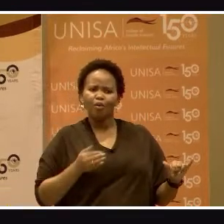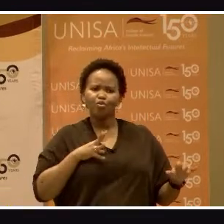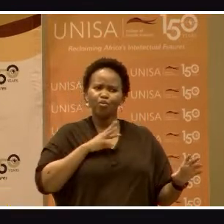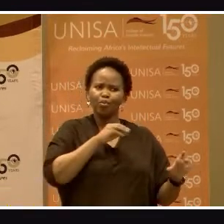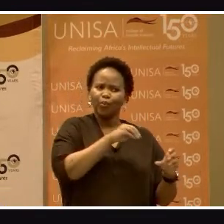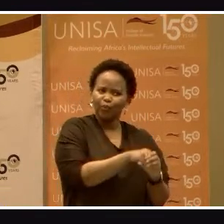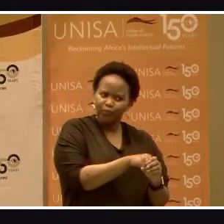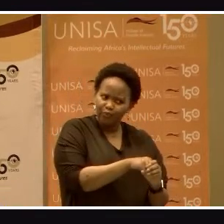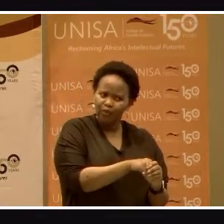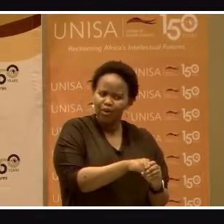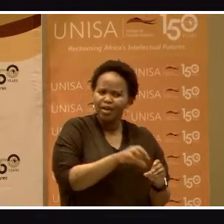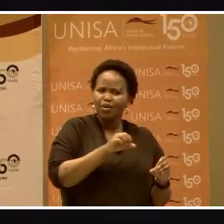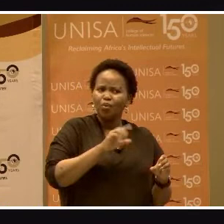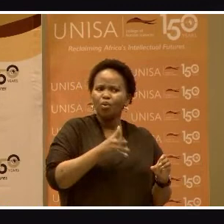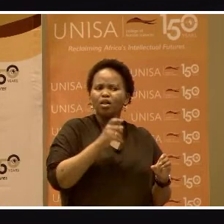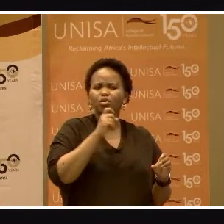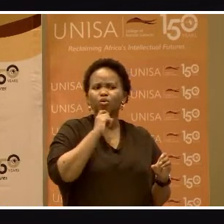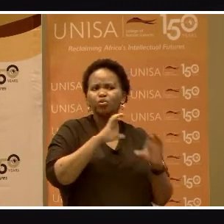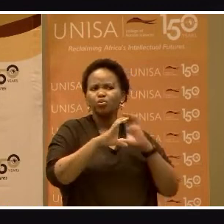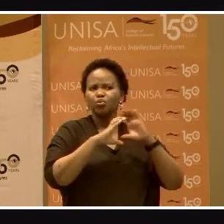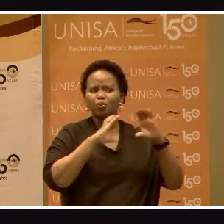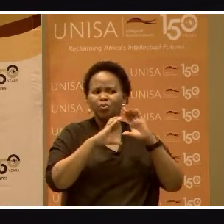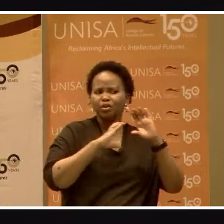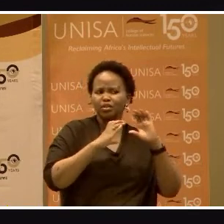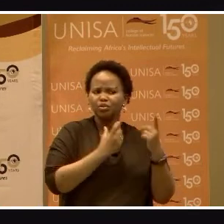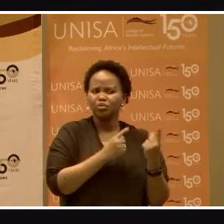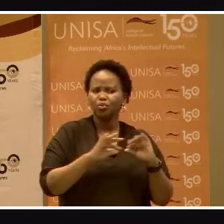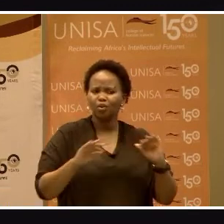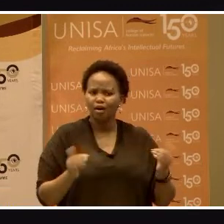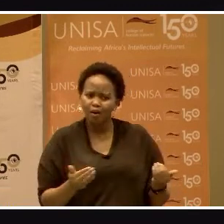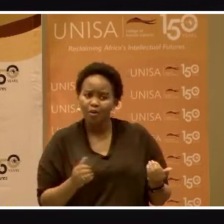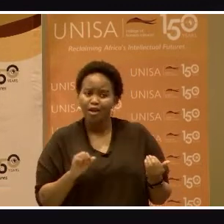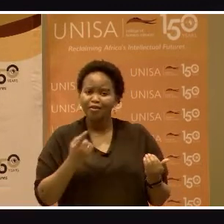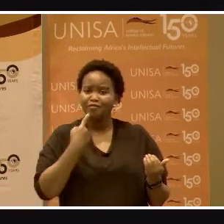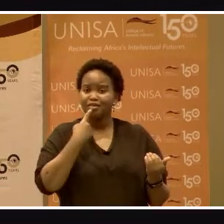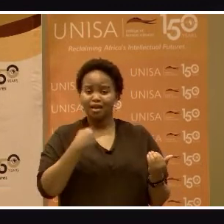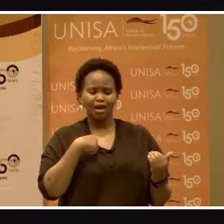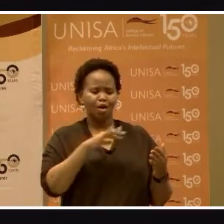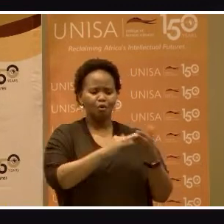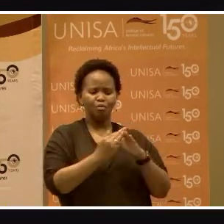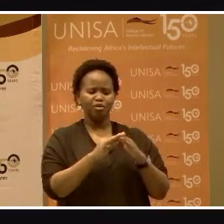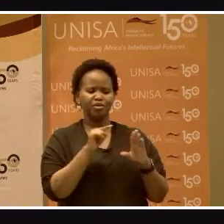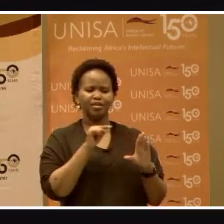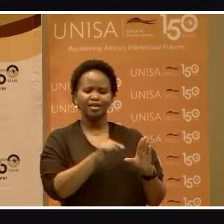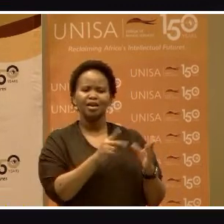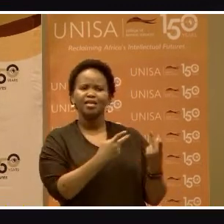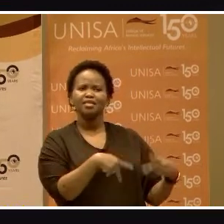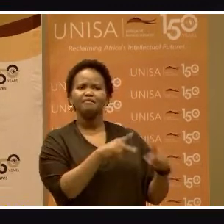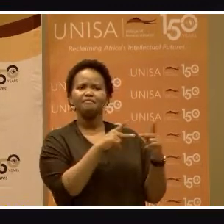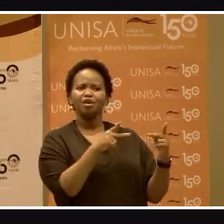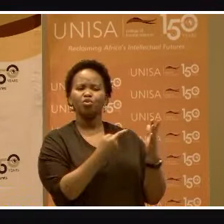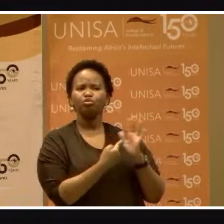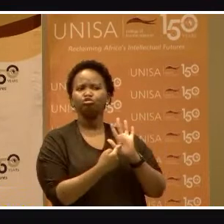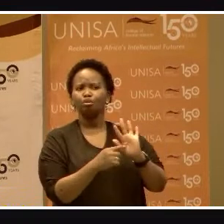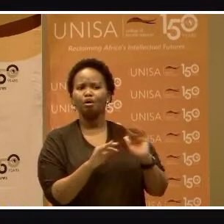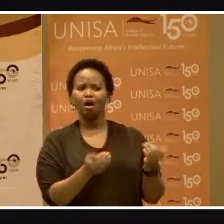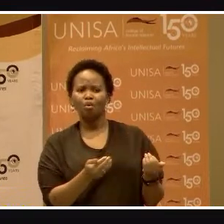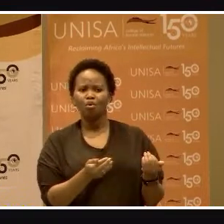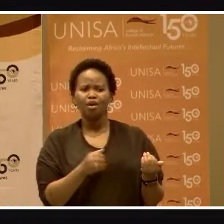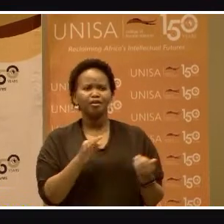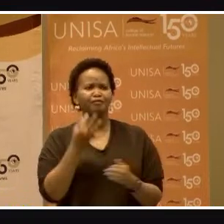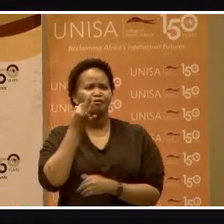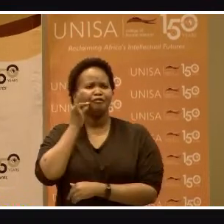to communicate your fellow community person? Is it English or French or Portuguese? No,